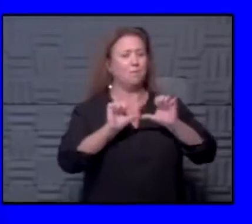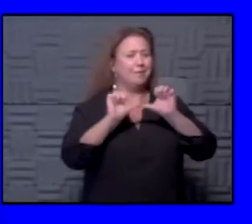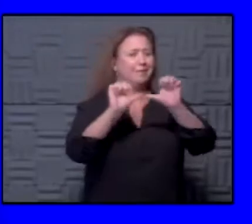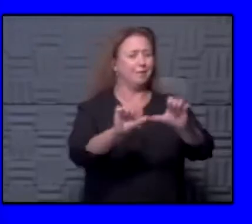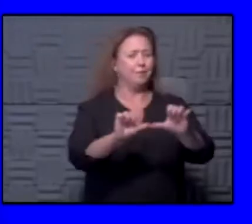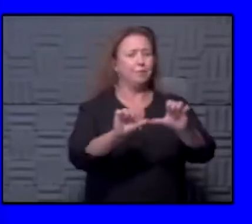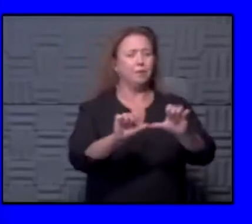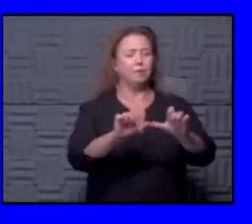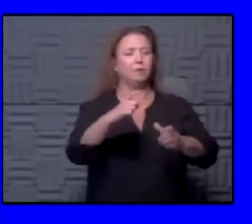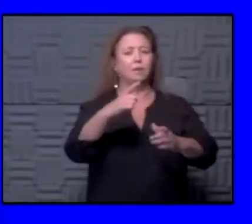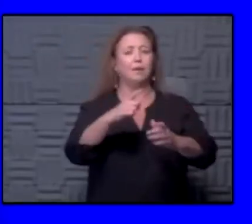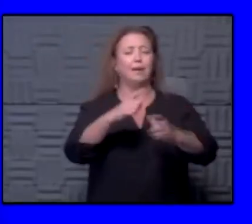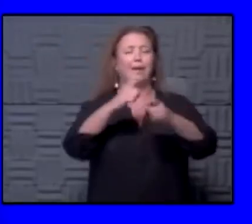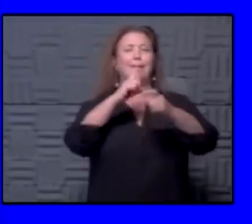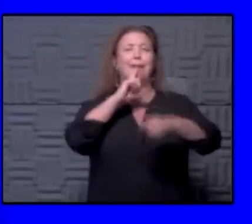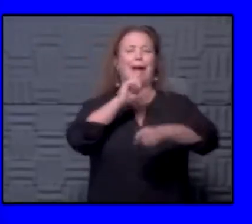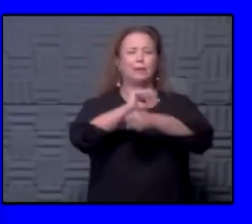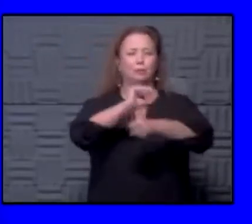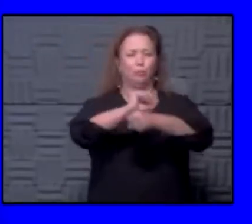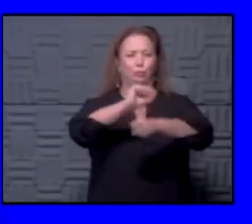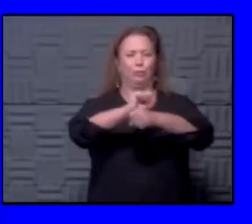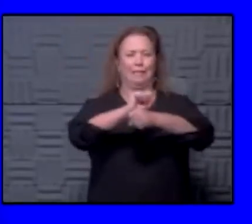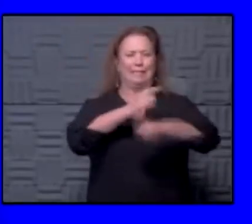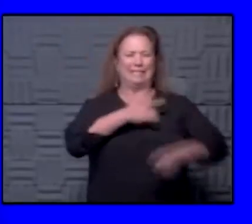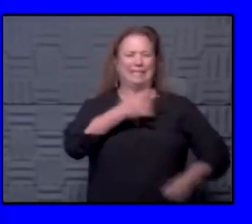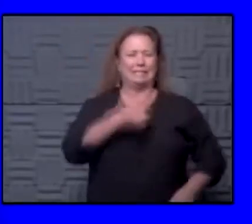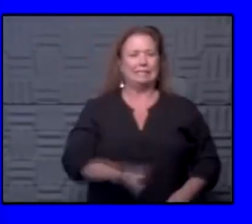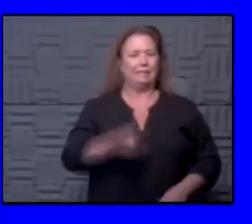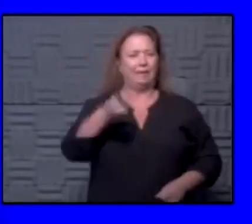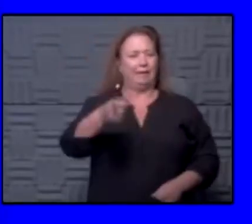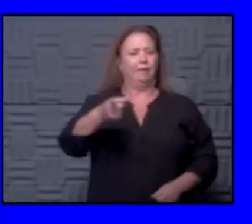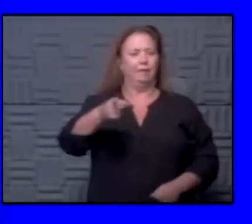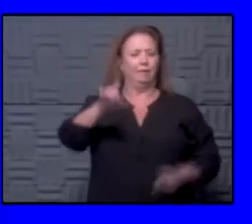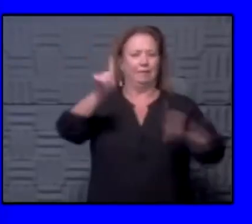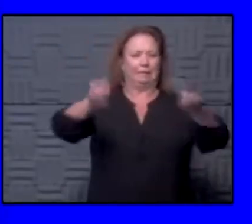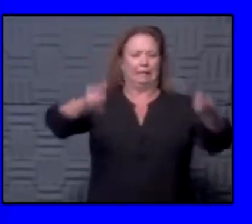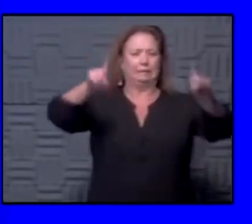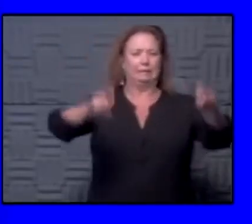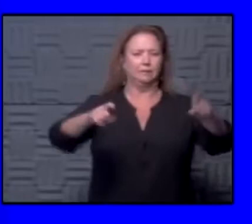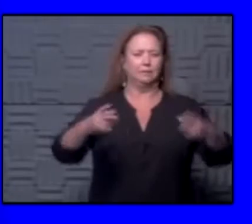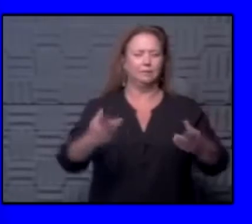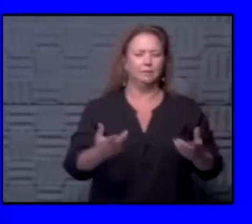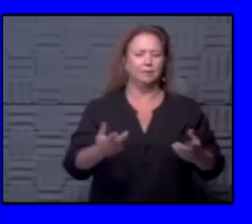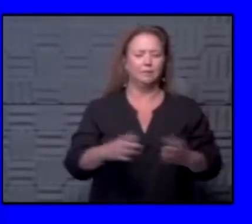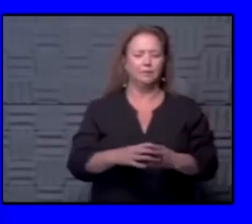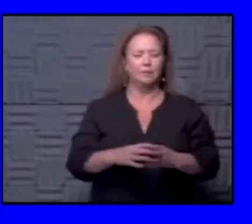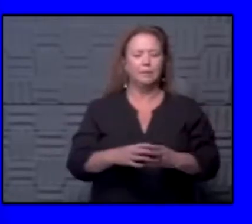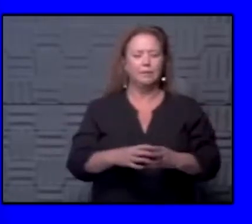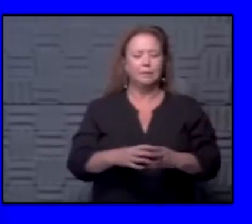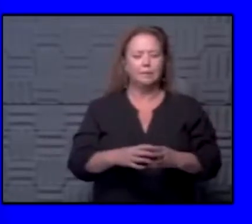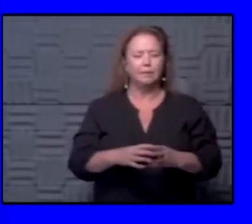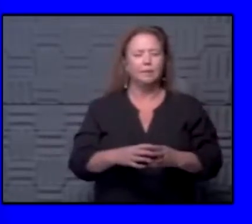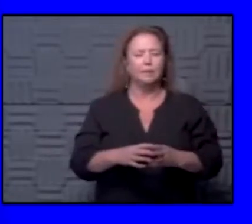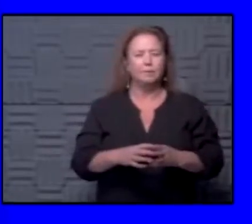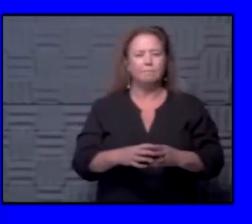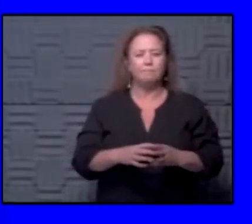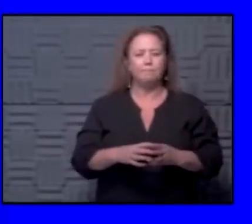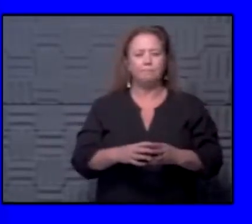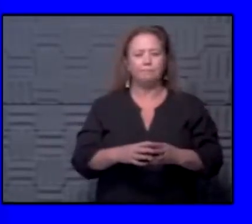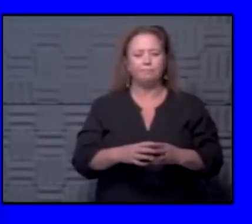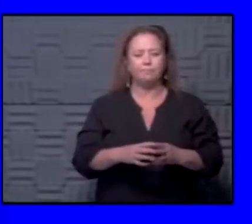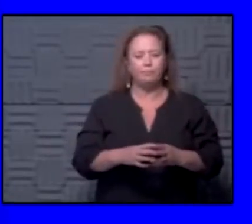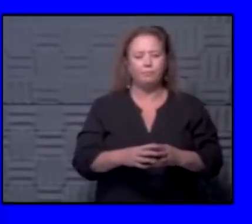What is the actual sensitivity of this test? There has been a lot